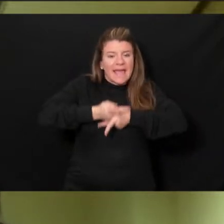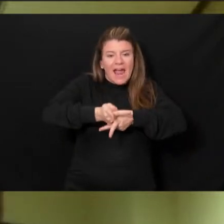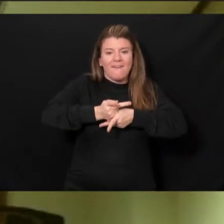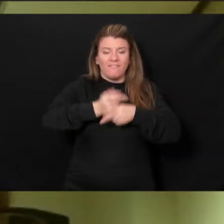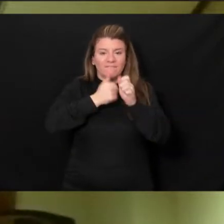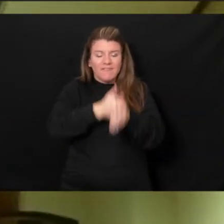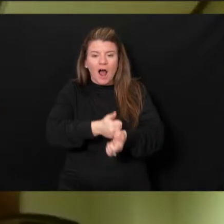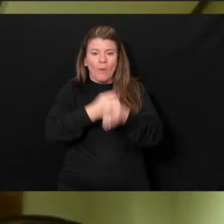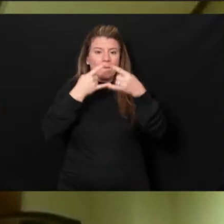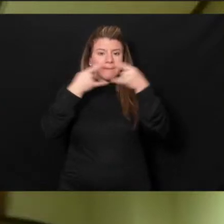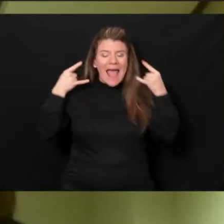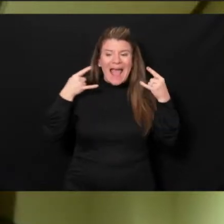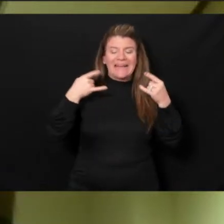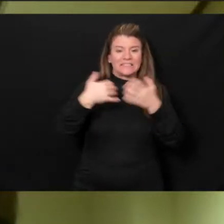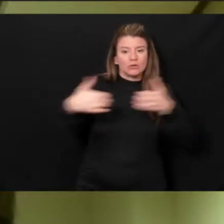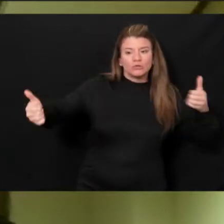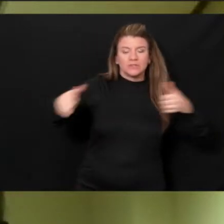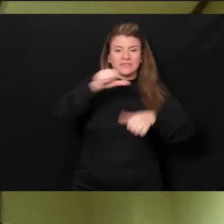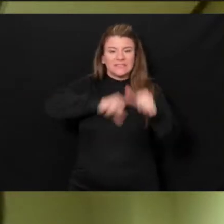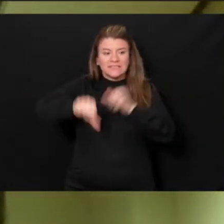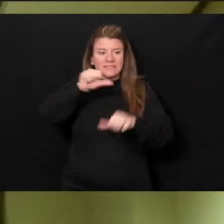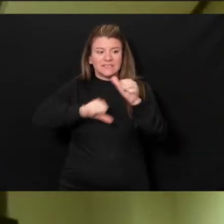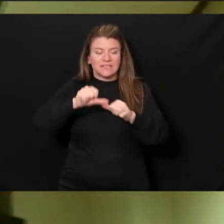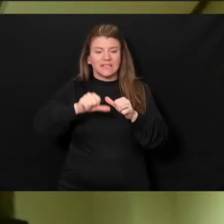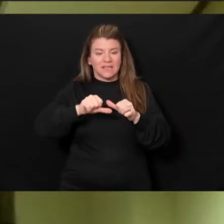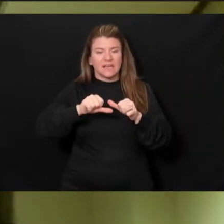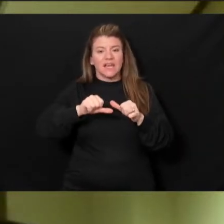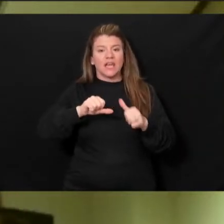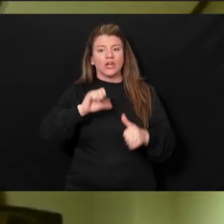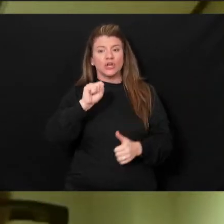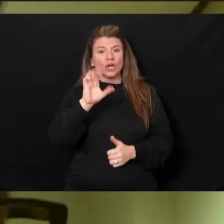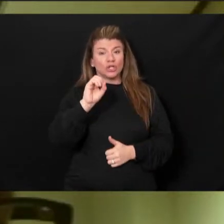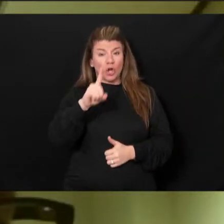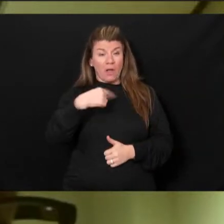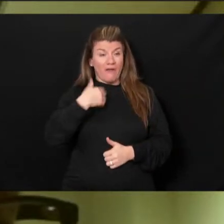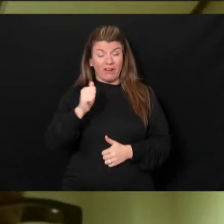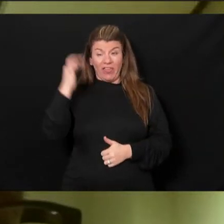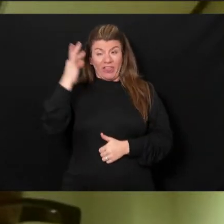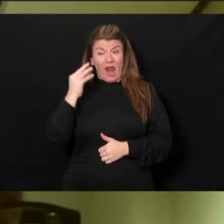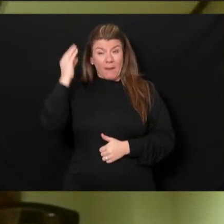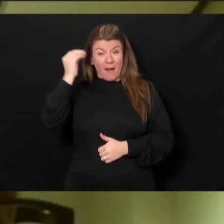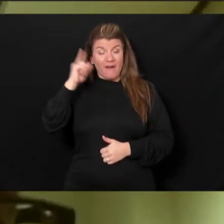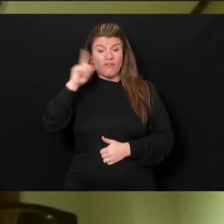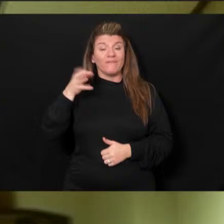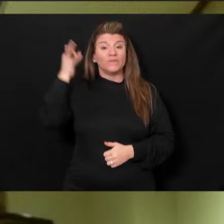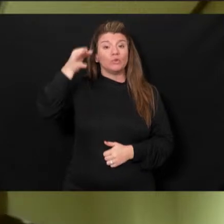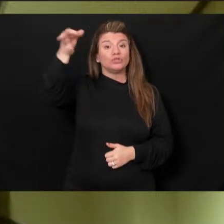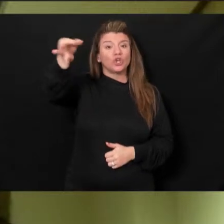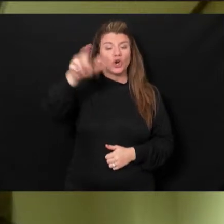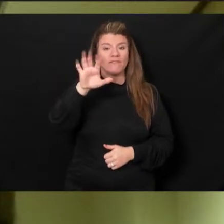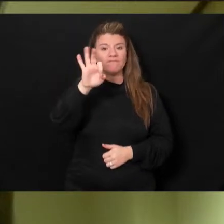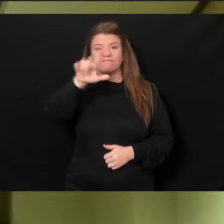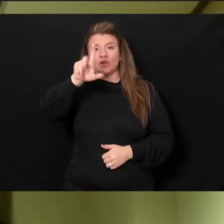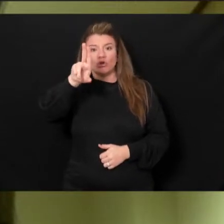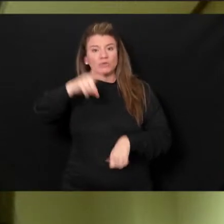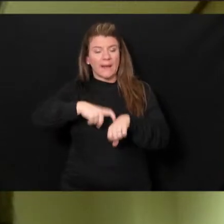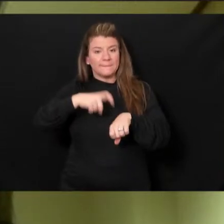COVID, wearing masks and social distancing. Has there been any thought given to in future flu